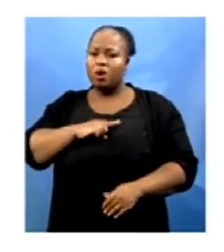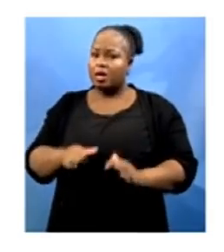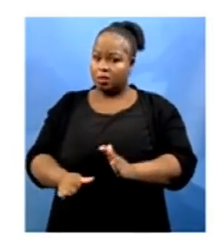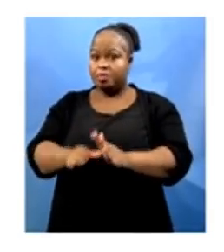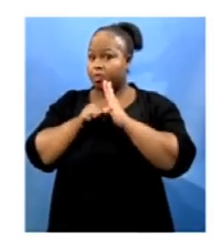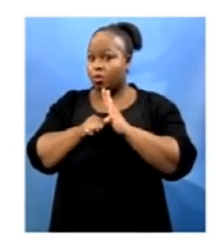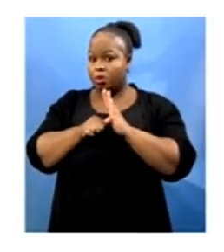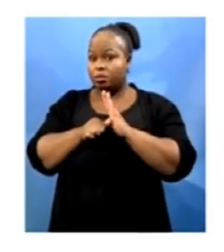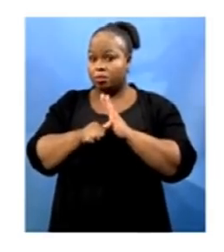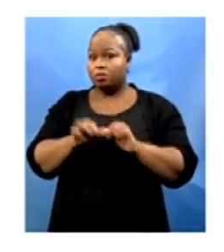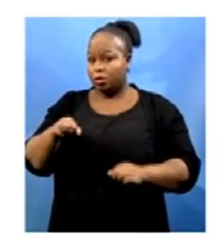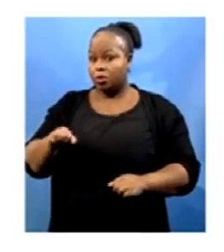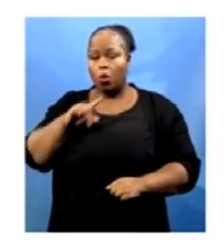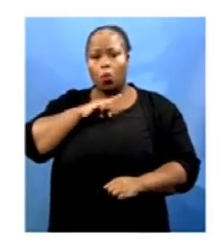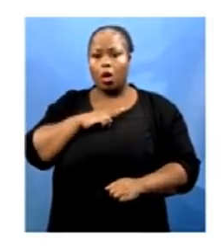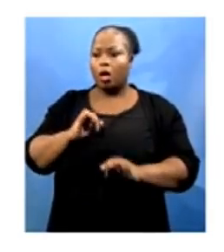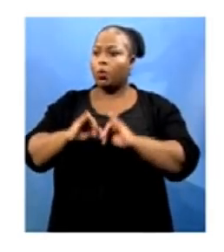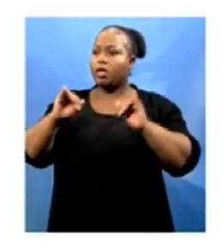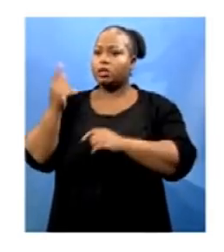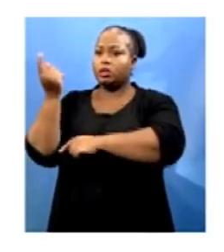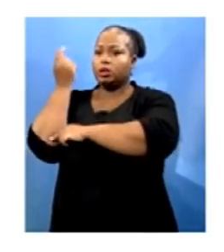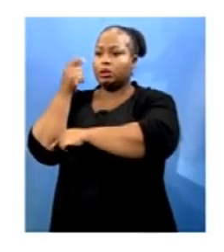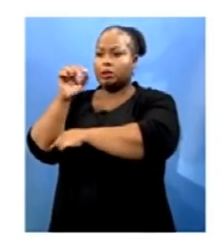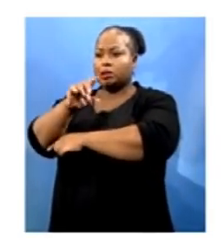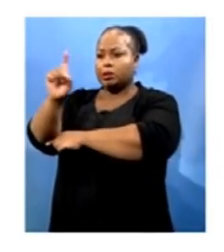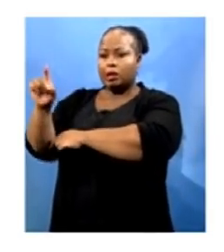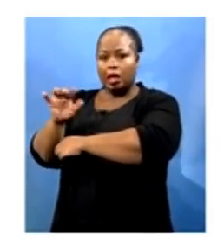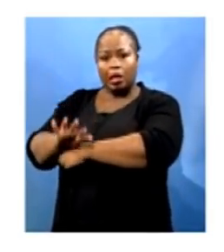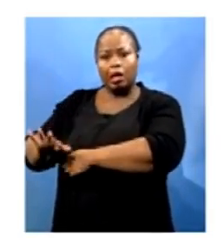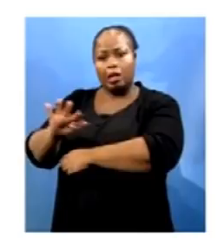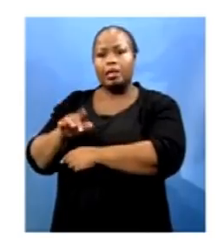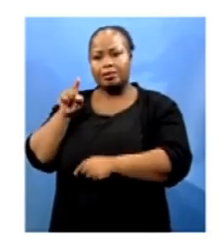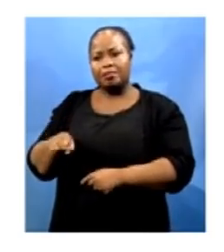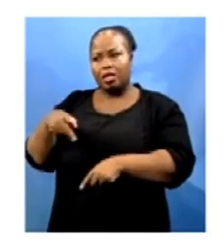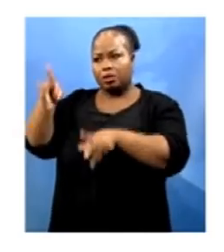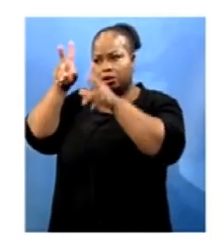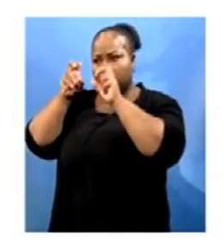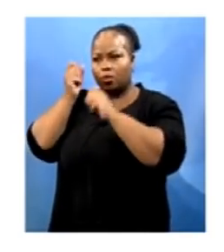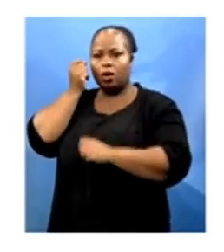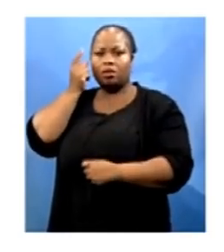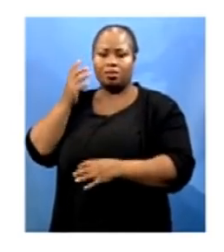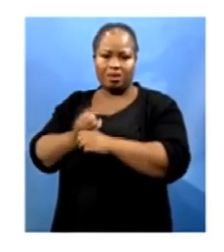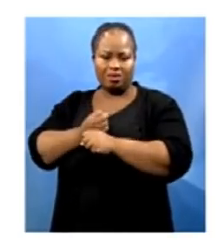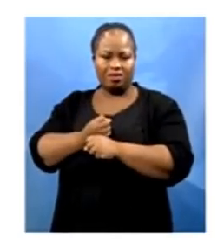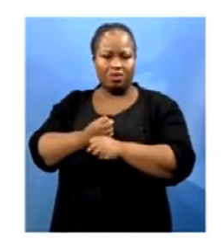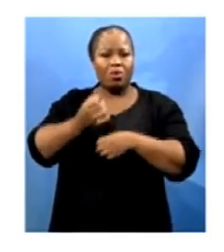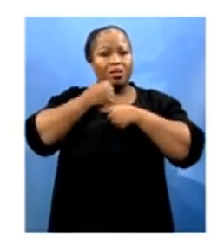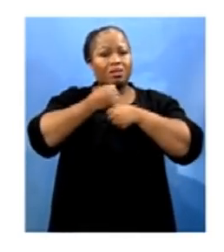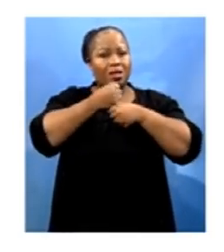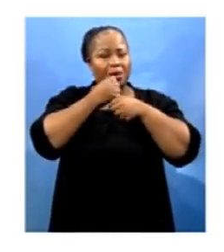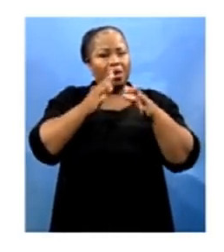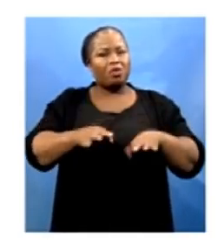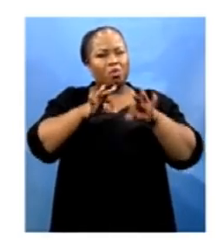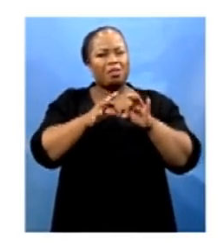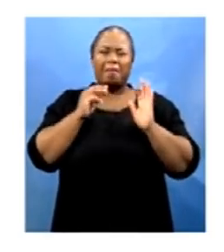areas of our country. This campaign is worth millions. But because the Solidarity Fund